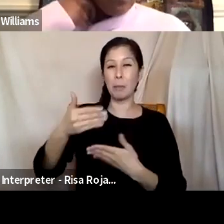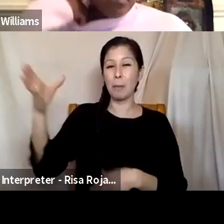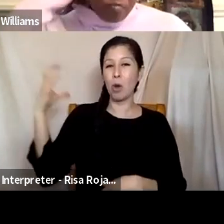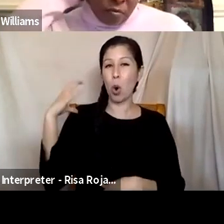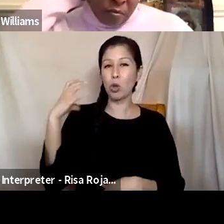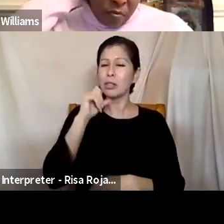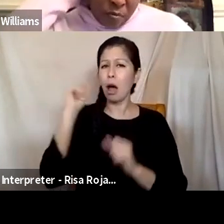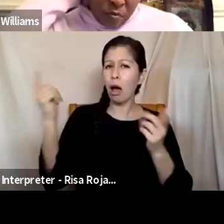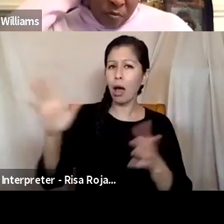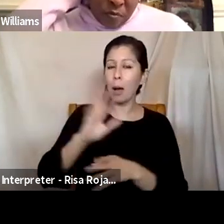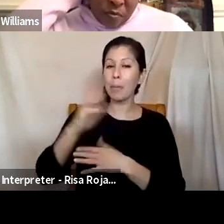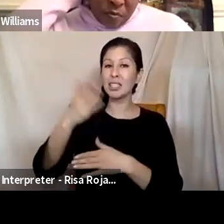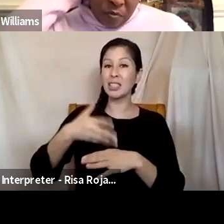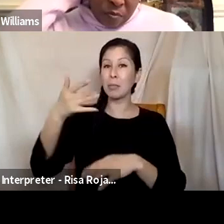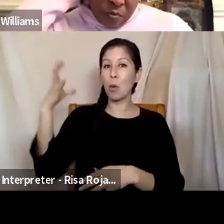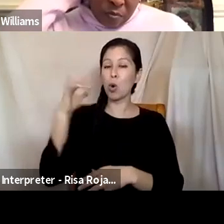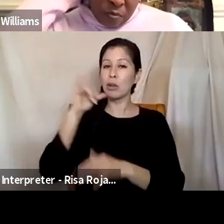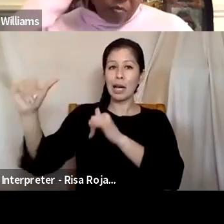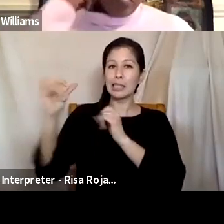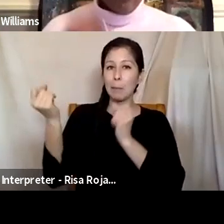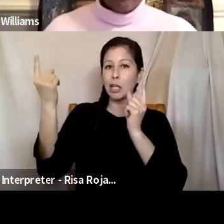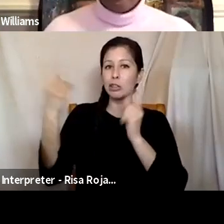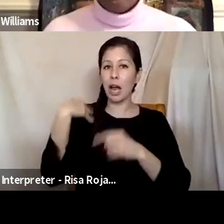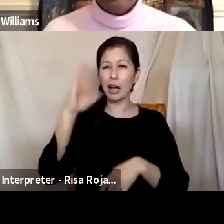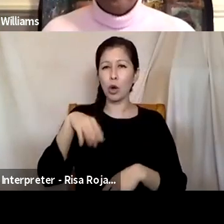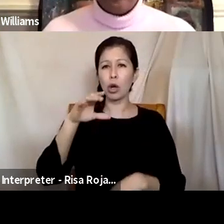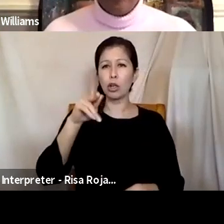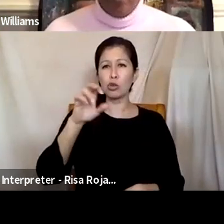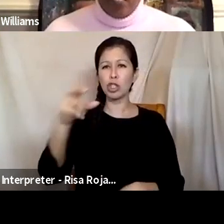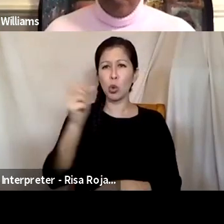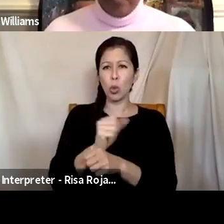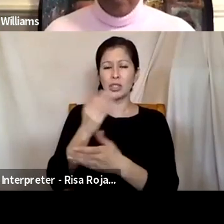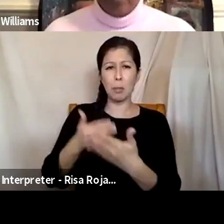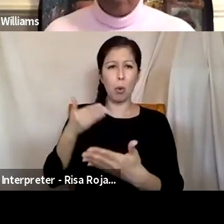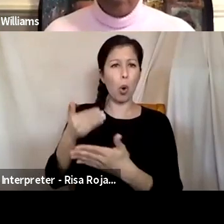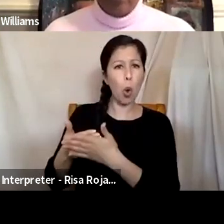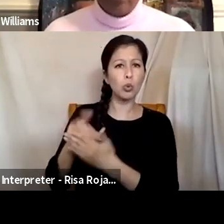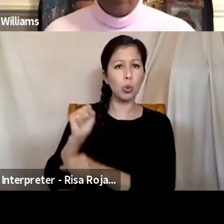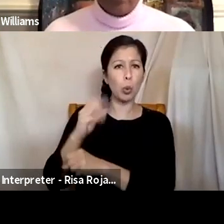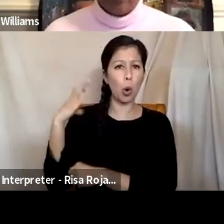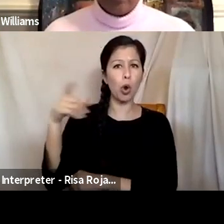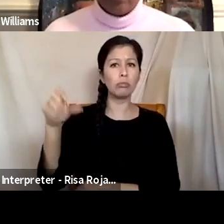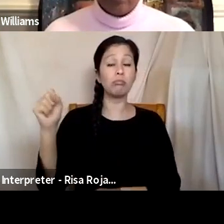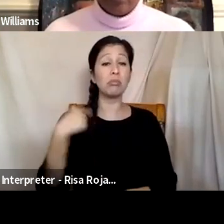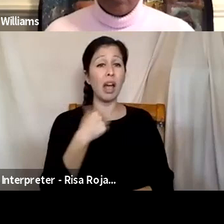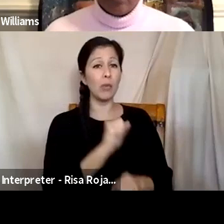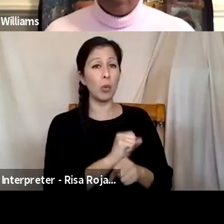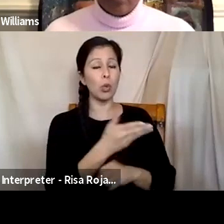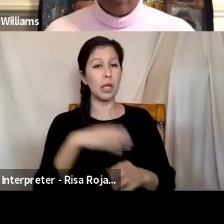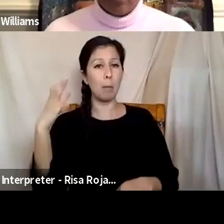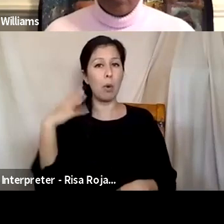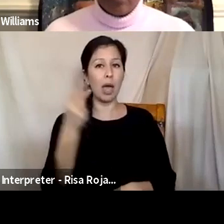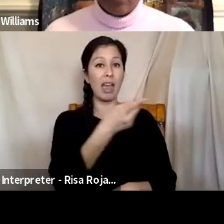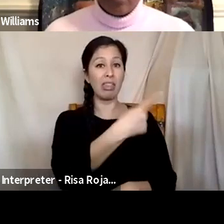of them, of course, aren't on the same page with you. I know, Krisha, you work with some very closely. I have worked with some coaches, and